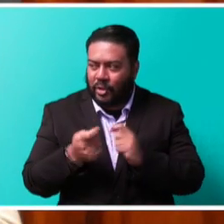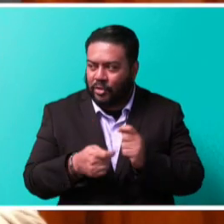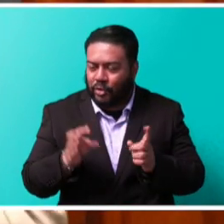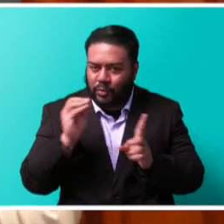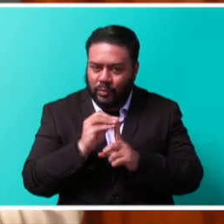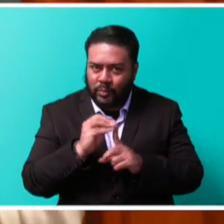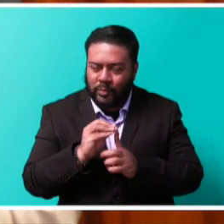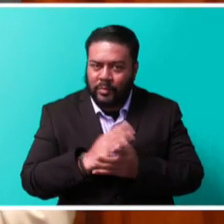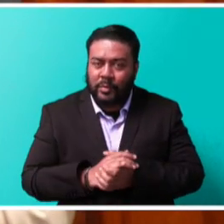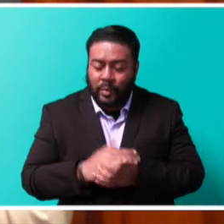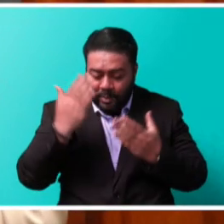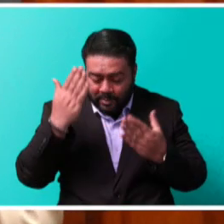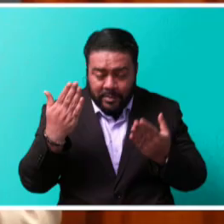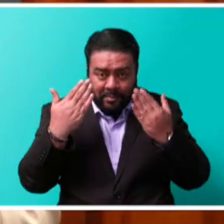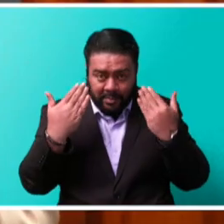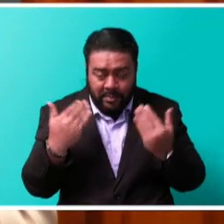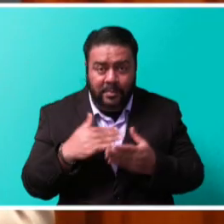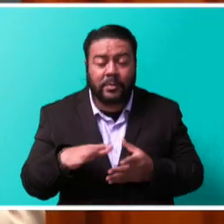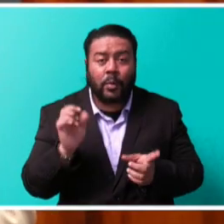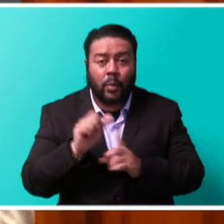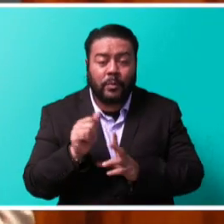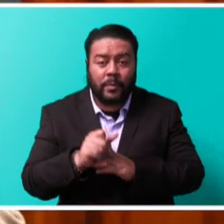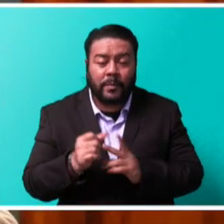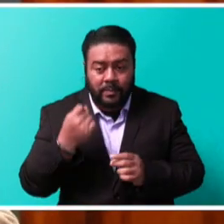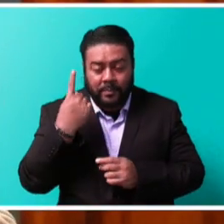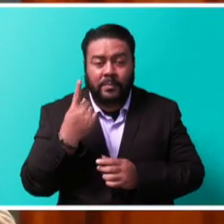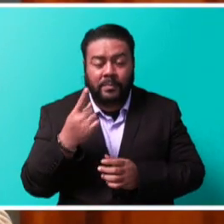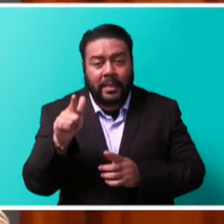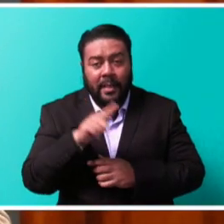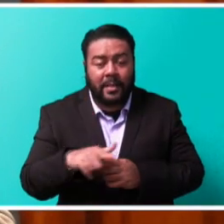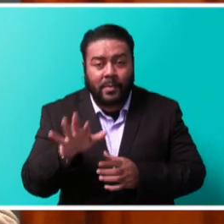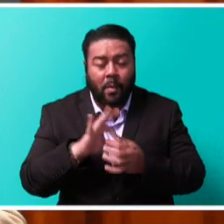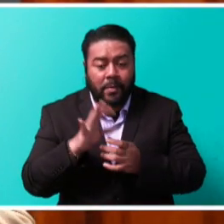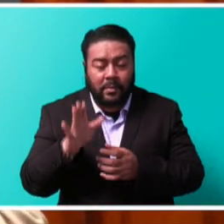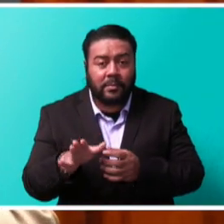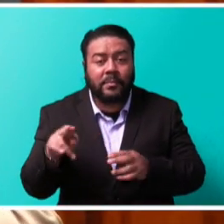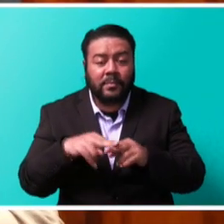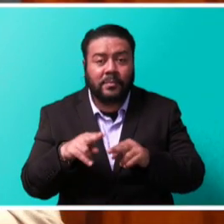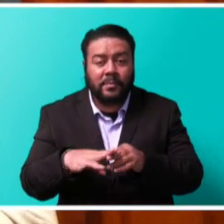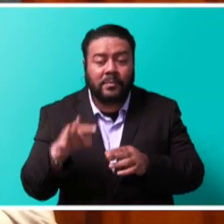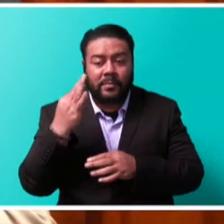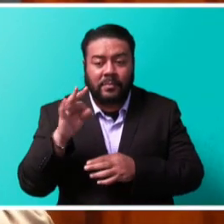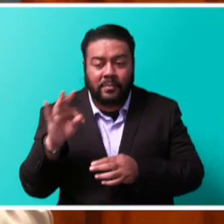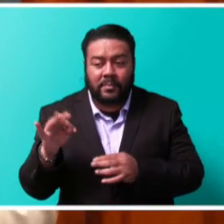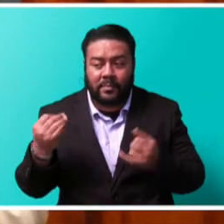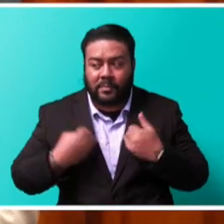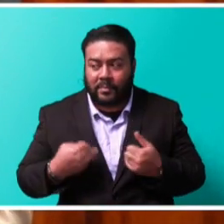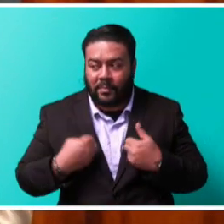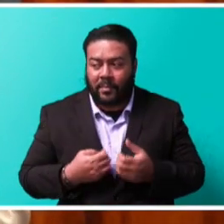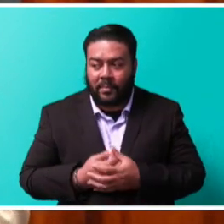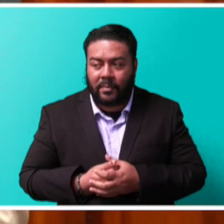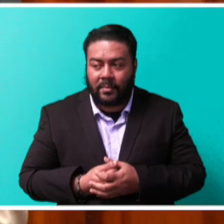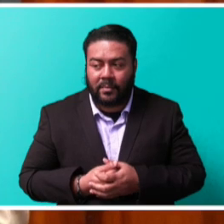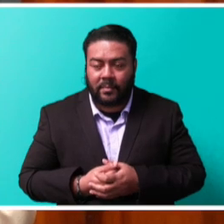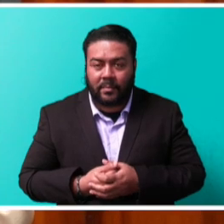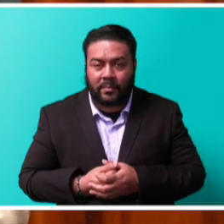objectives. Honorable Speaker, the Ministry also recognized the central role of landowners within Fiji's forestry sector. The implementation framework therefore